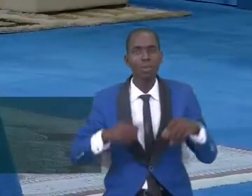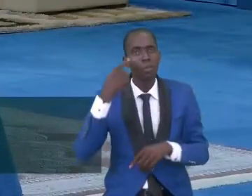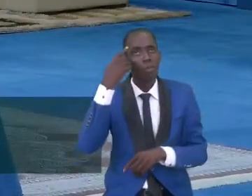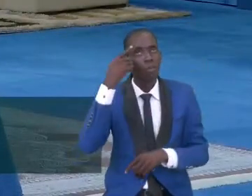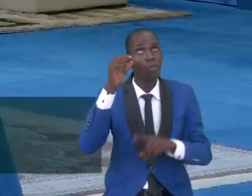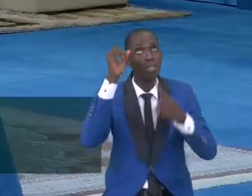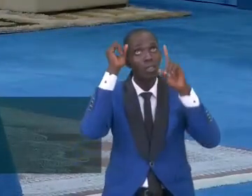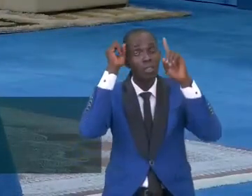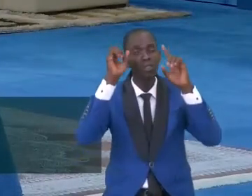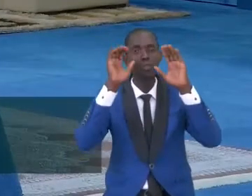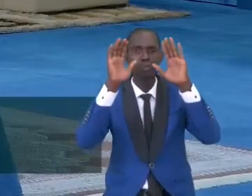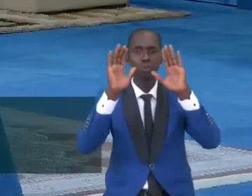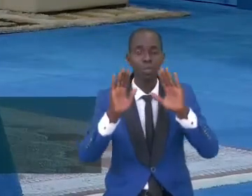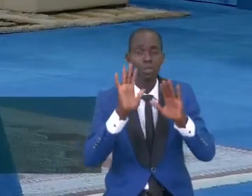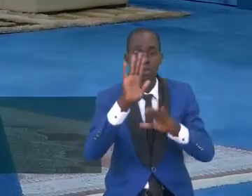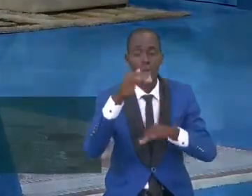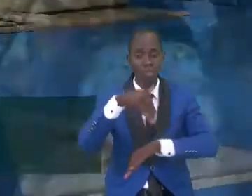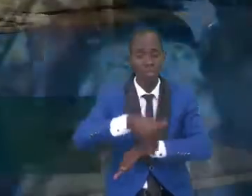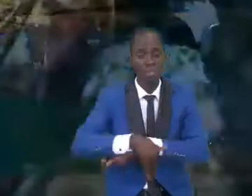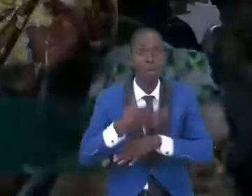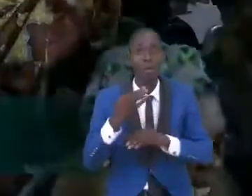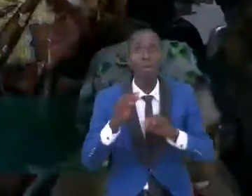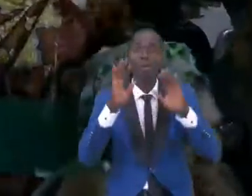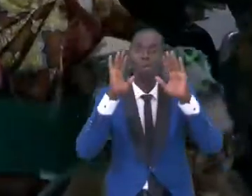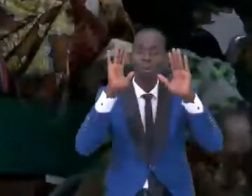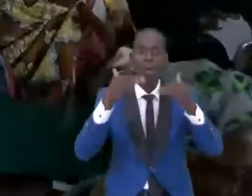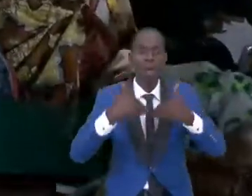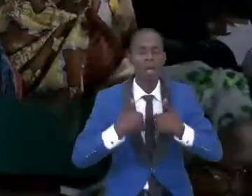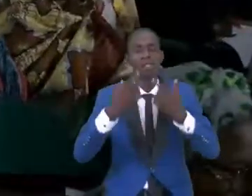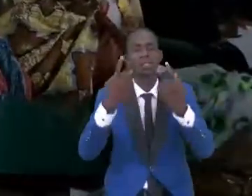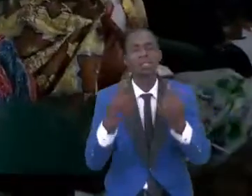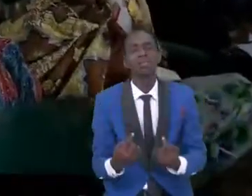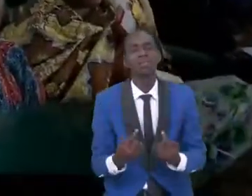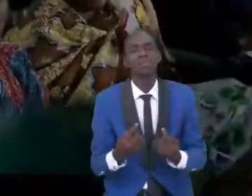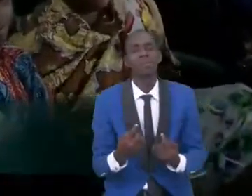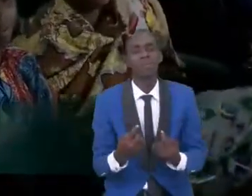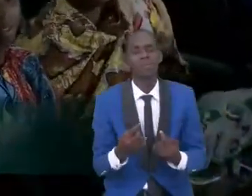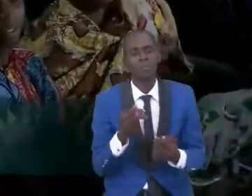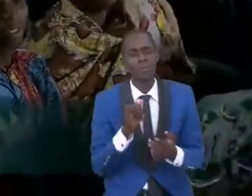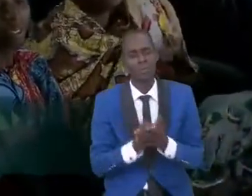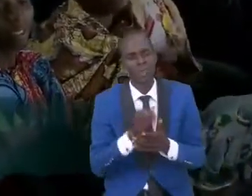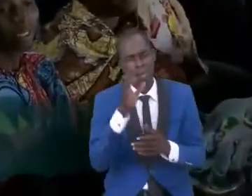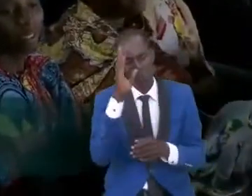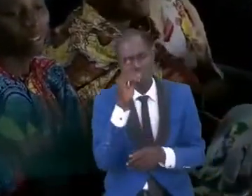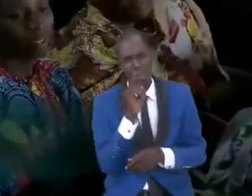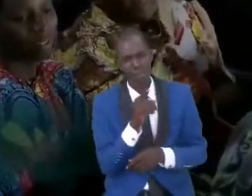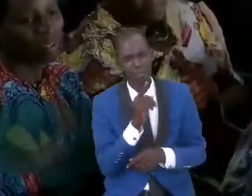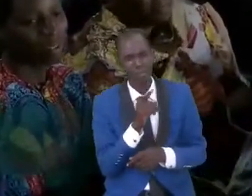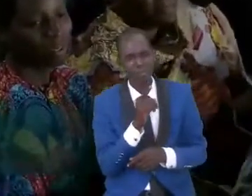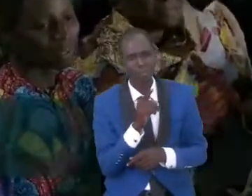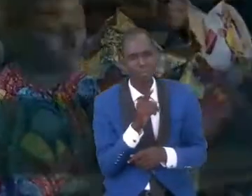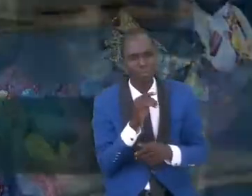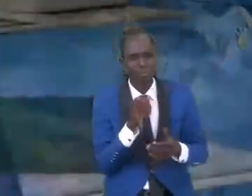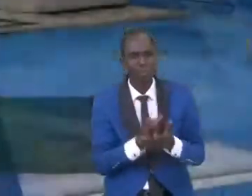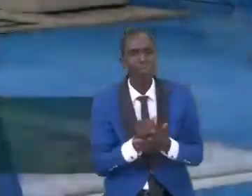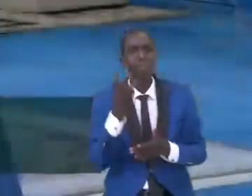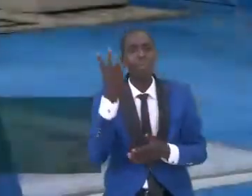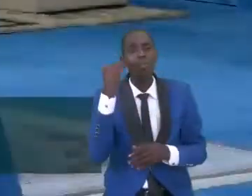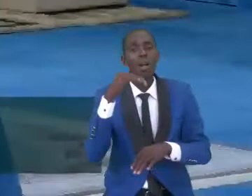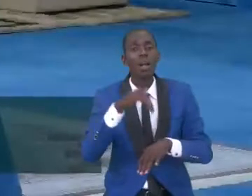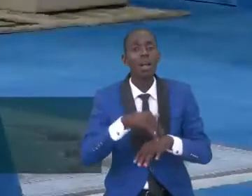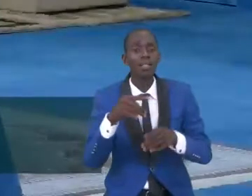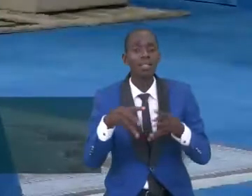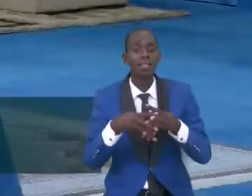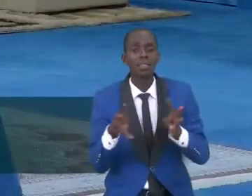Your night of wonder has come. Amen. That man that was at the gate, he